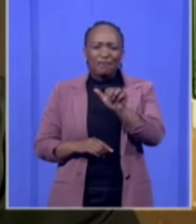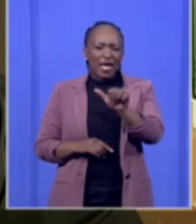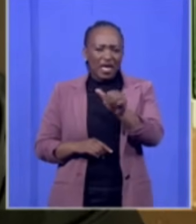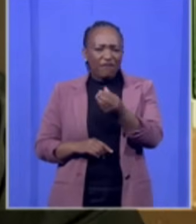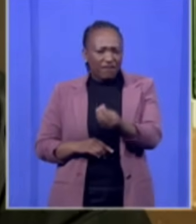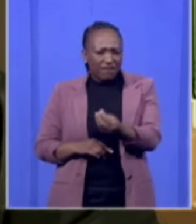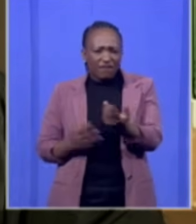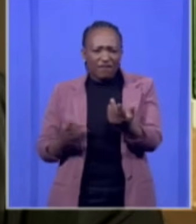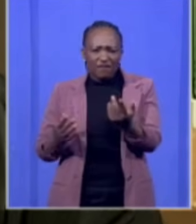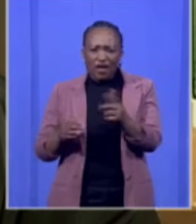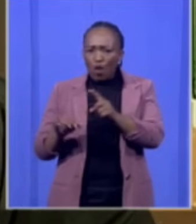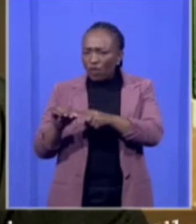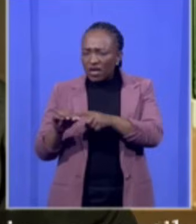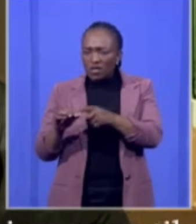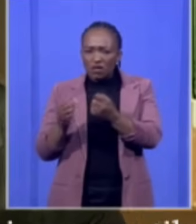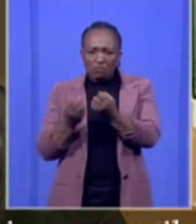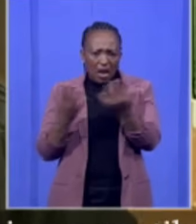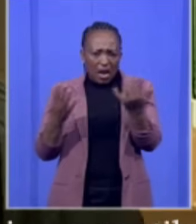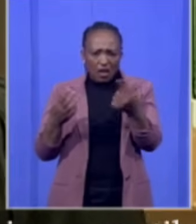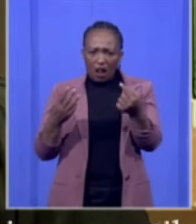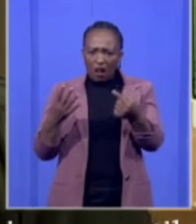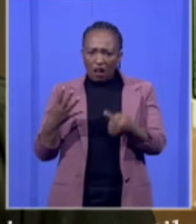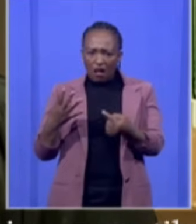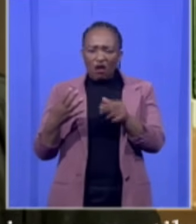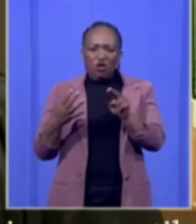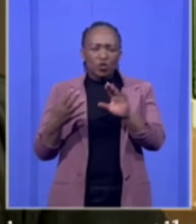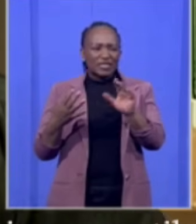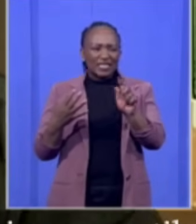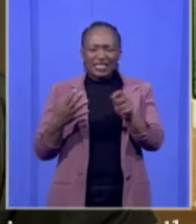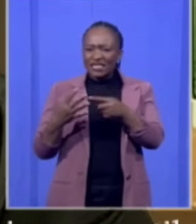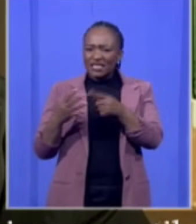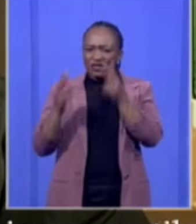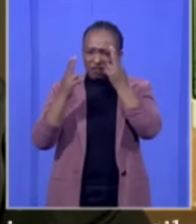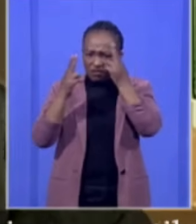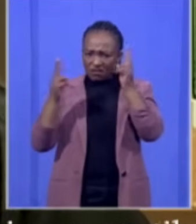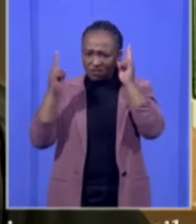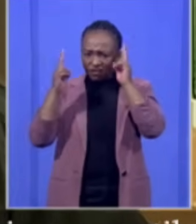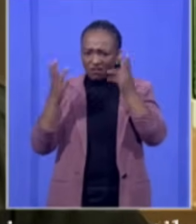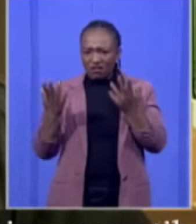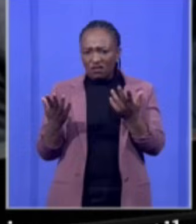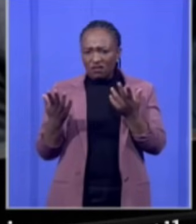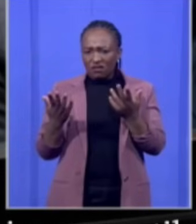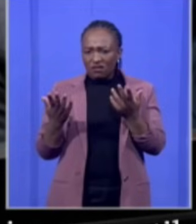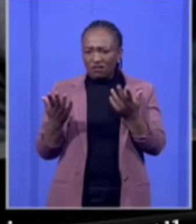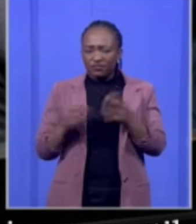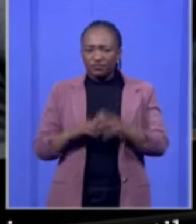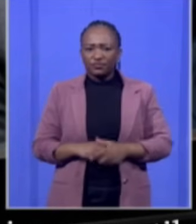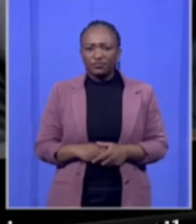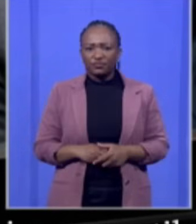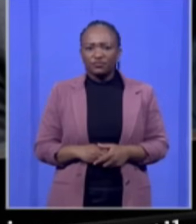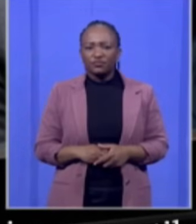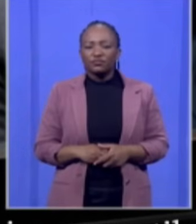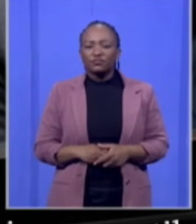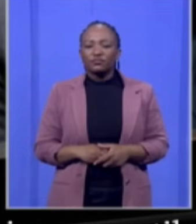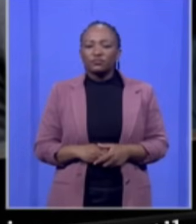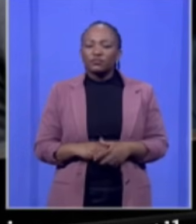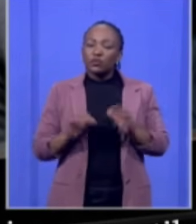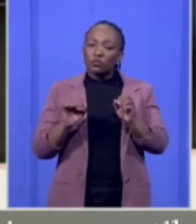was making a big noise. They said, drop out of the UCT. I take an exception on that. Monyetla wa ho